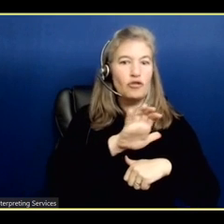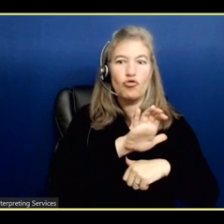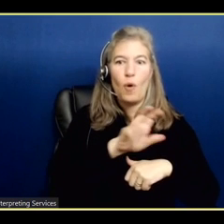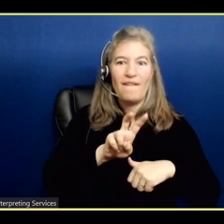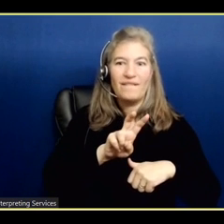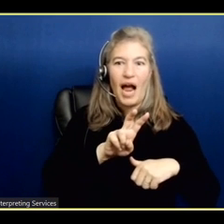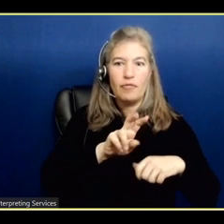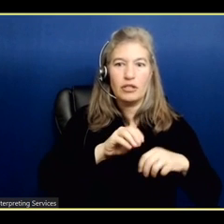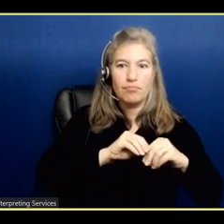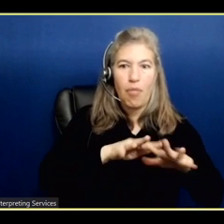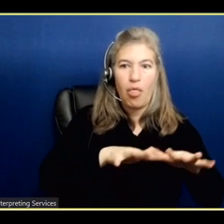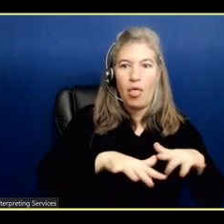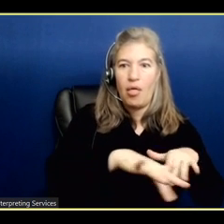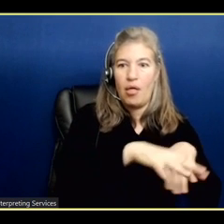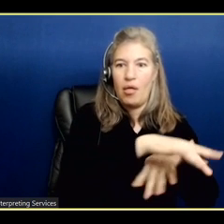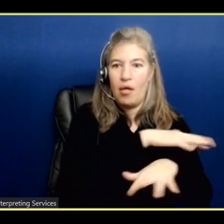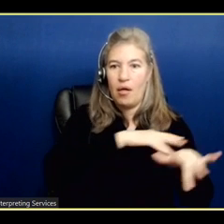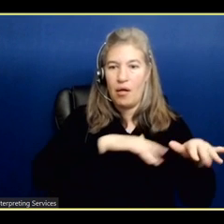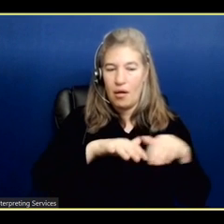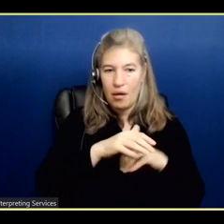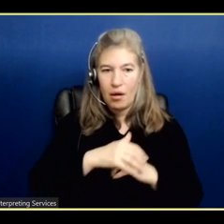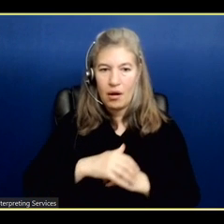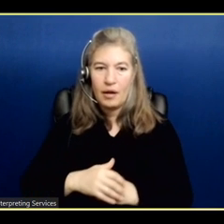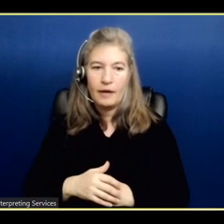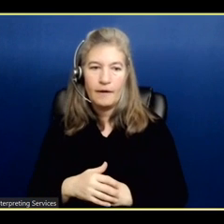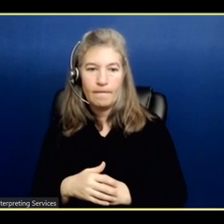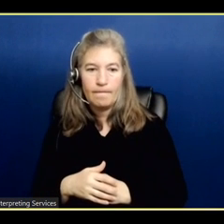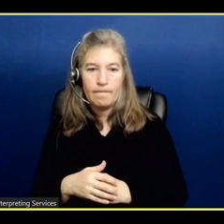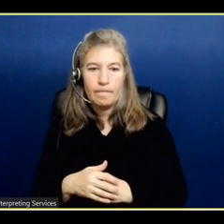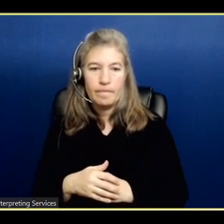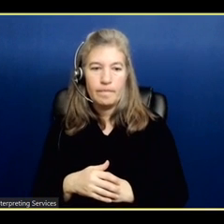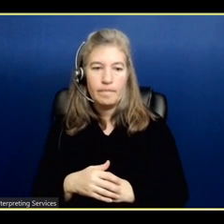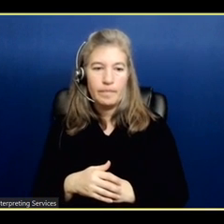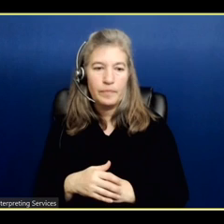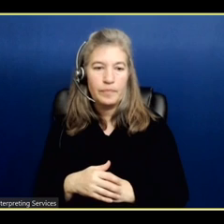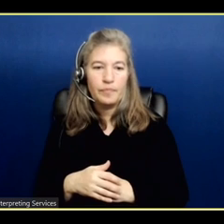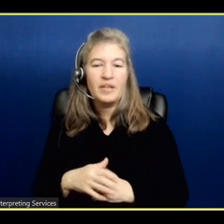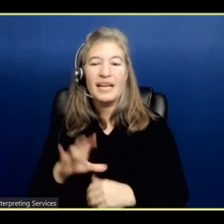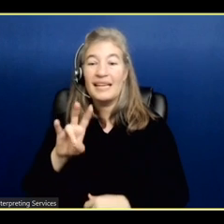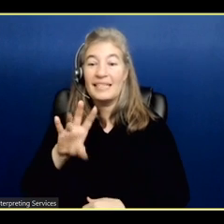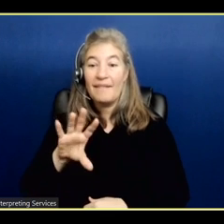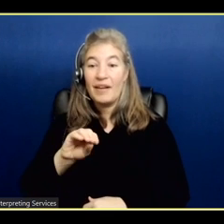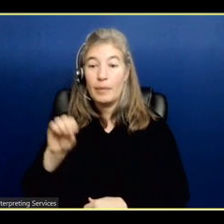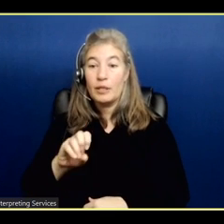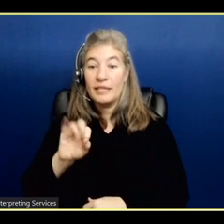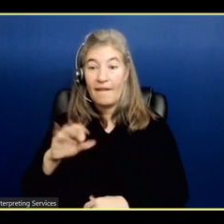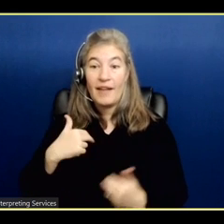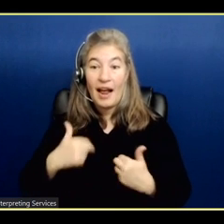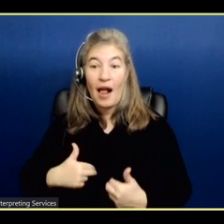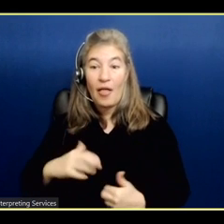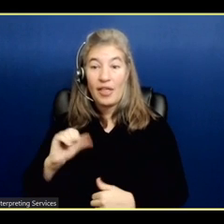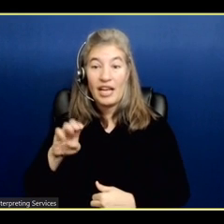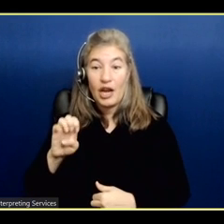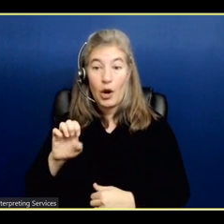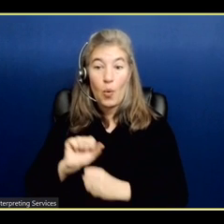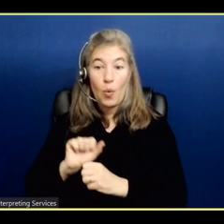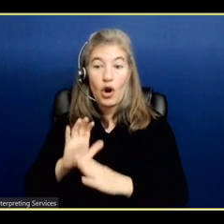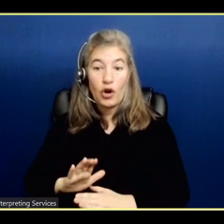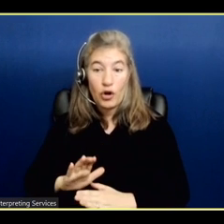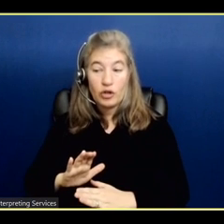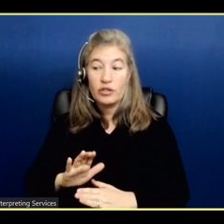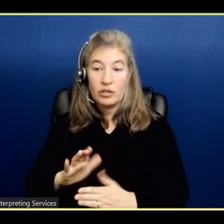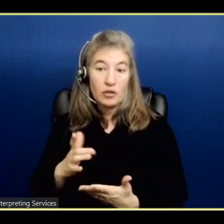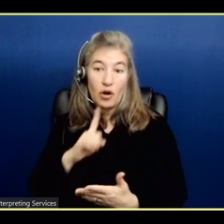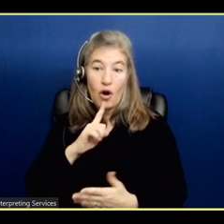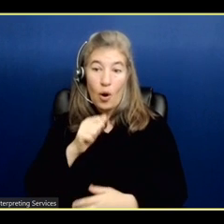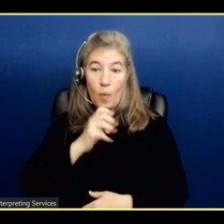an API leader, Ai Jem Pu, and other people at the National Domestic Workers Alliance. And you can find out more at